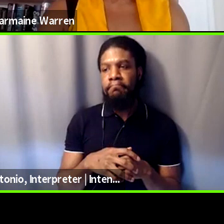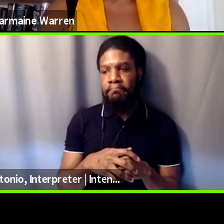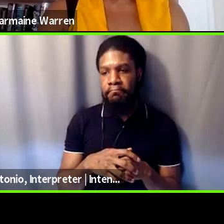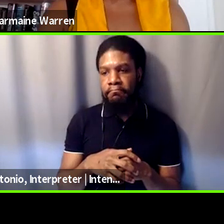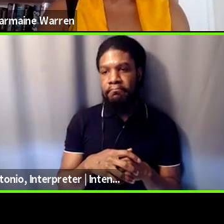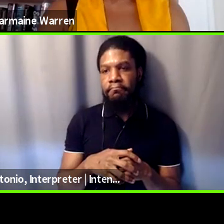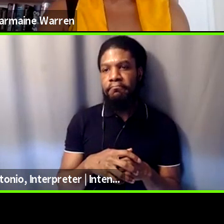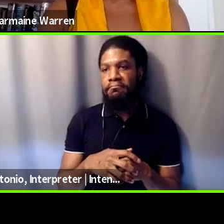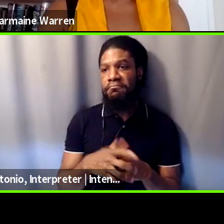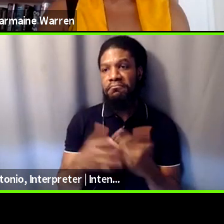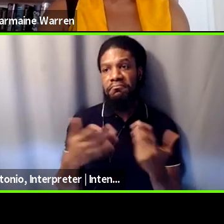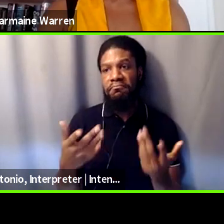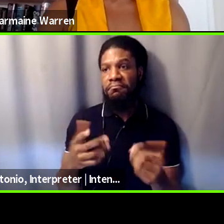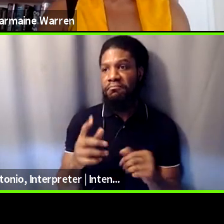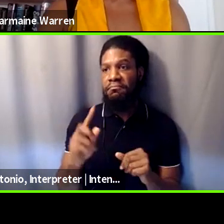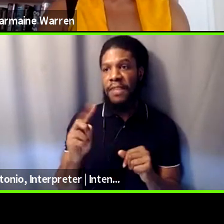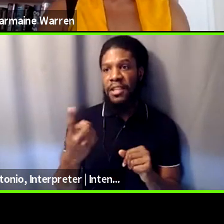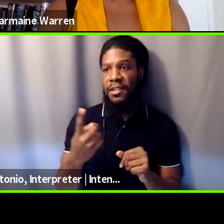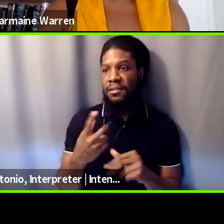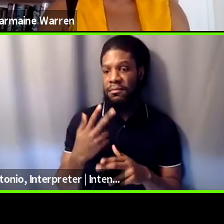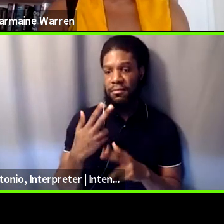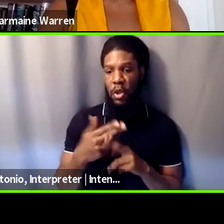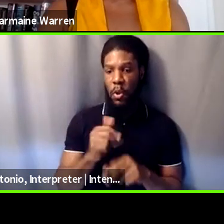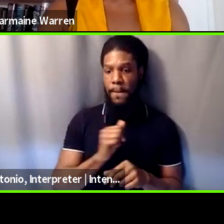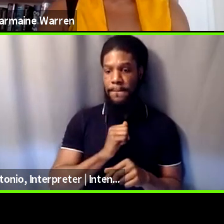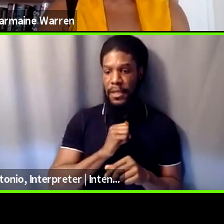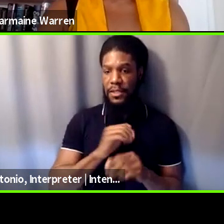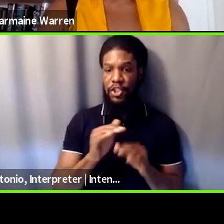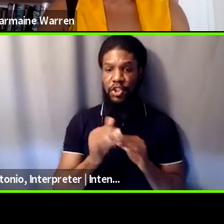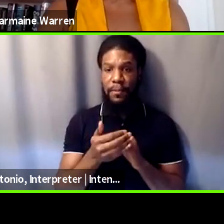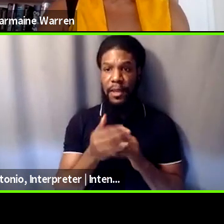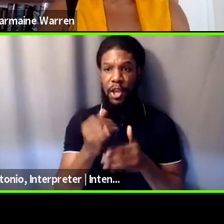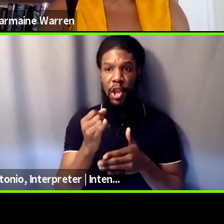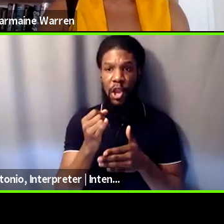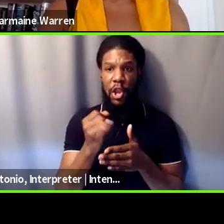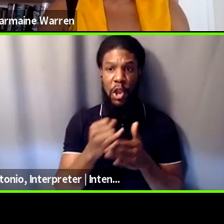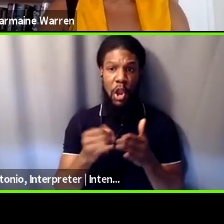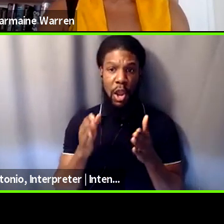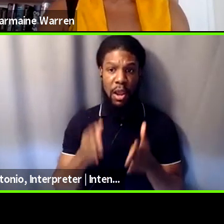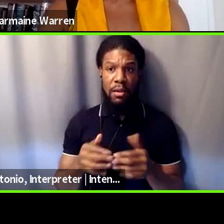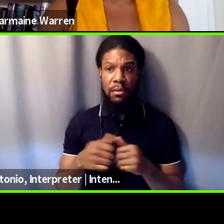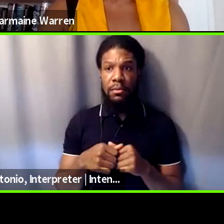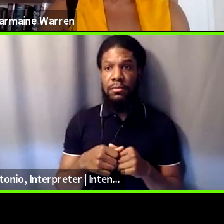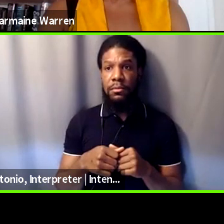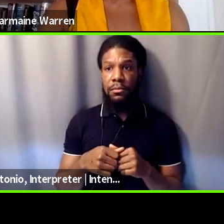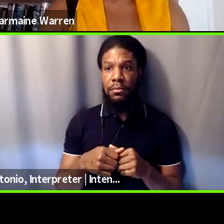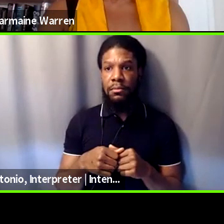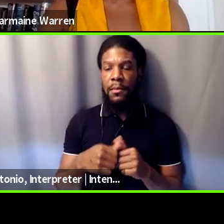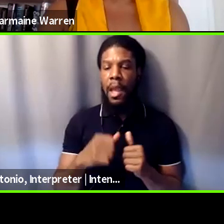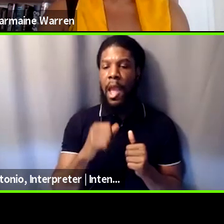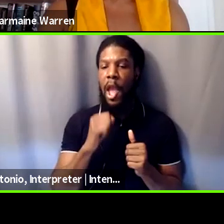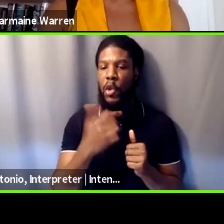is just calling myself a Jamaican artist. Let's say in my bio, I don't think I like say it,